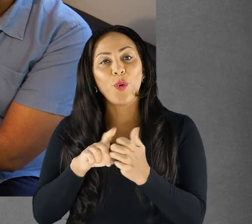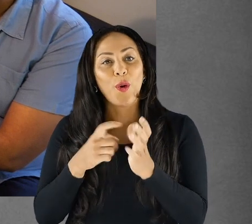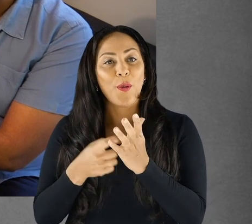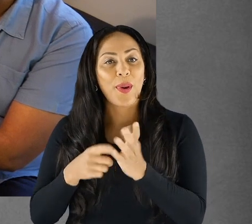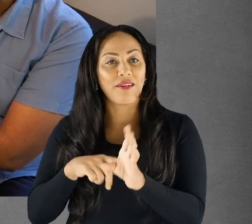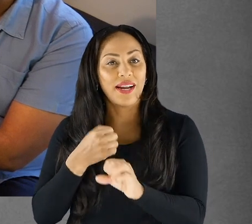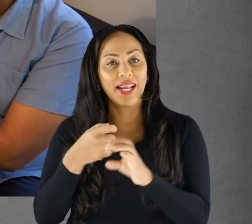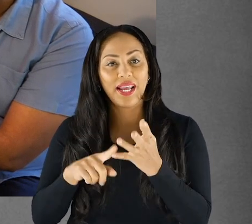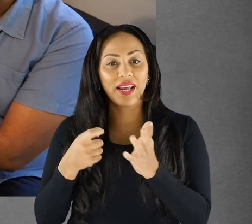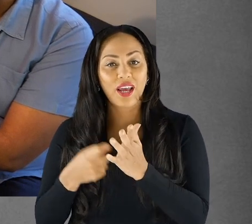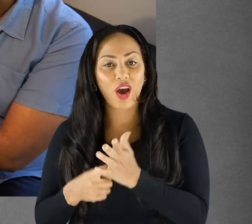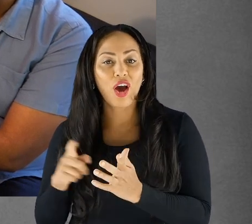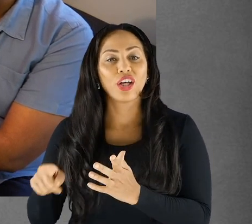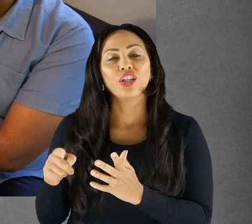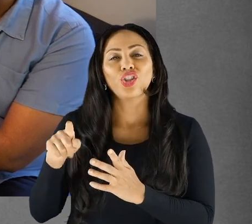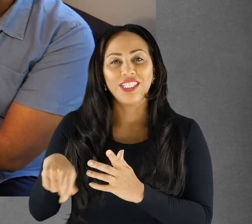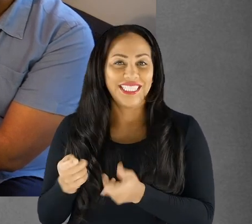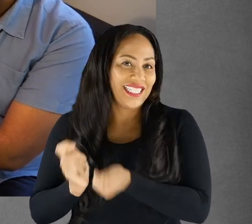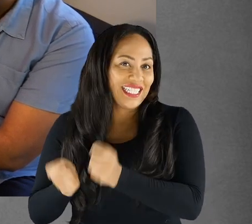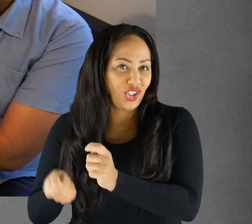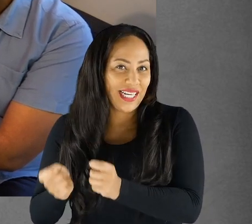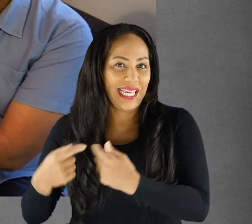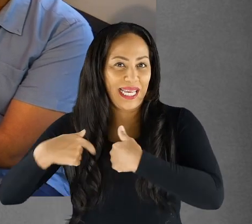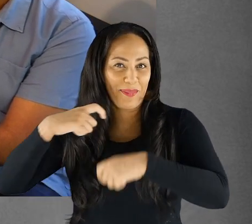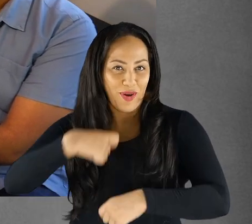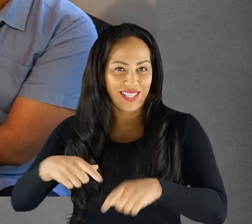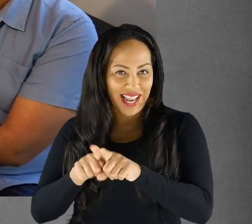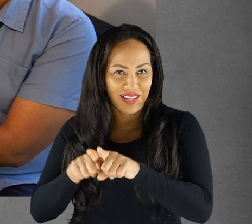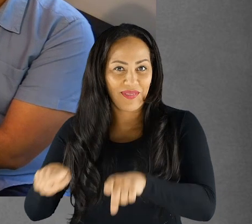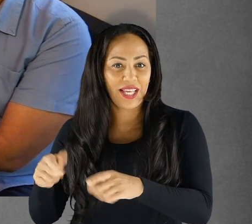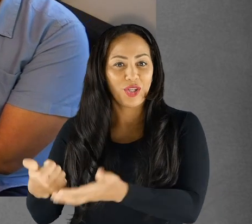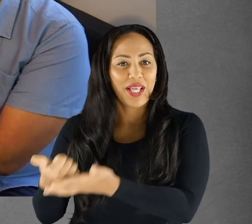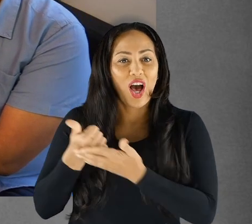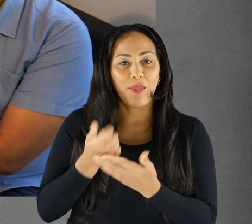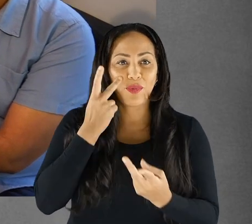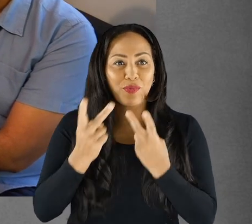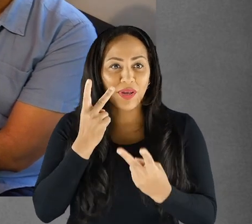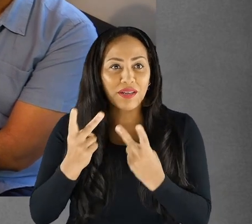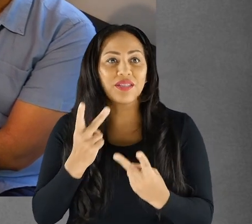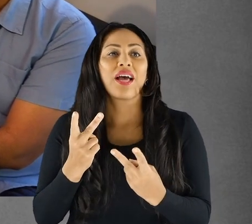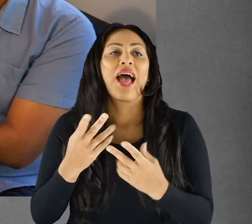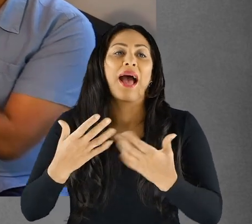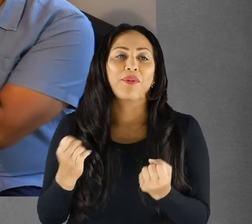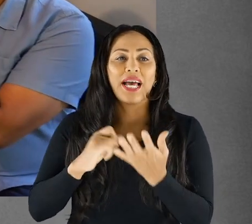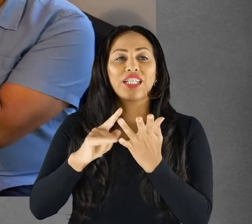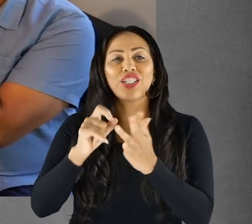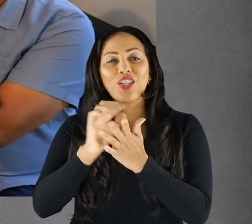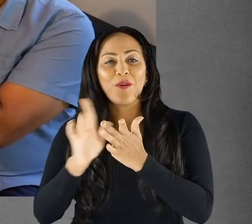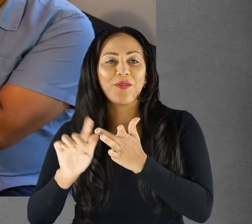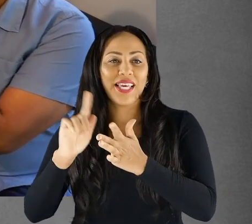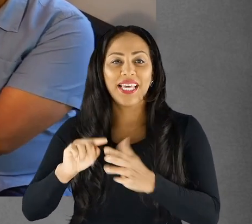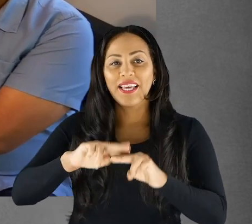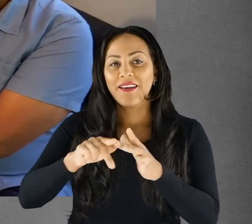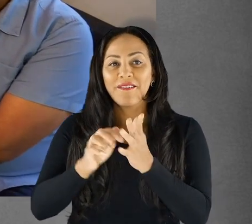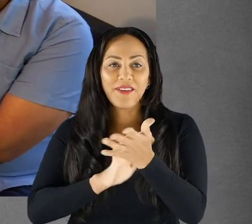was genius. So it's the team that we ended up with, and two other amazing women, Sophie Fishwick, who's very shamanic kind of practice